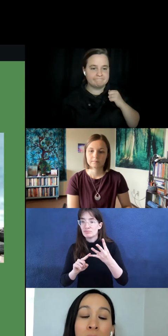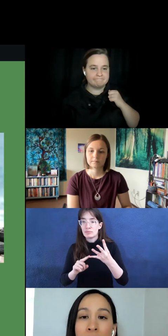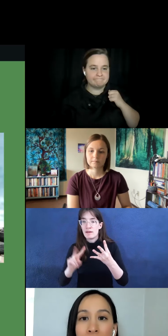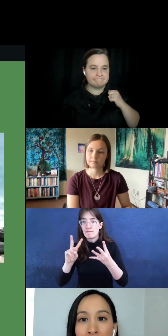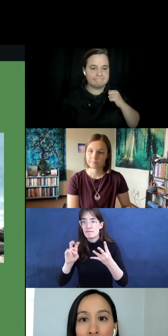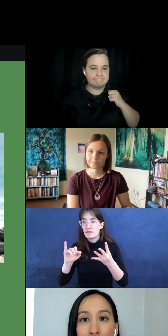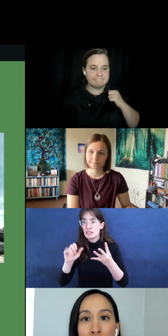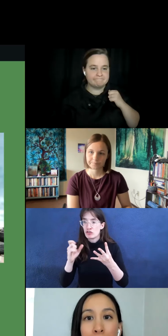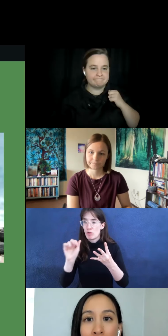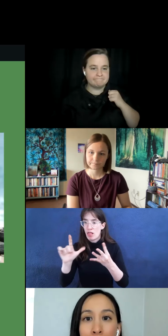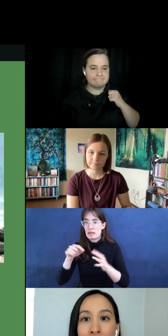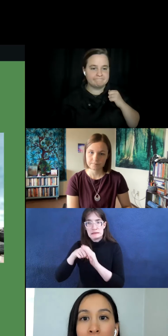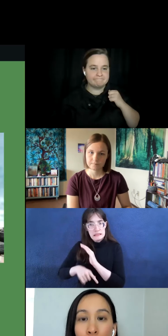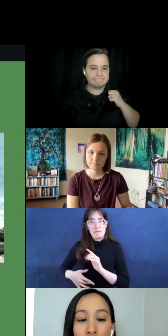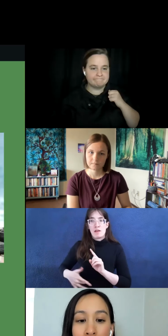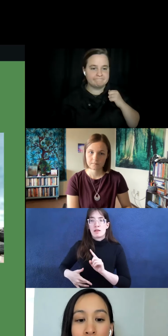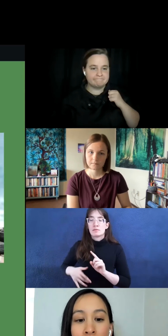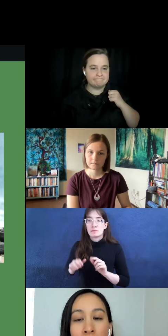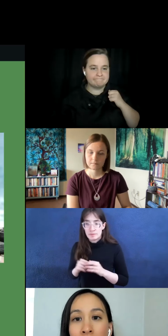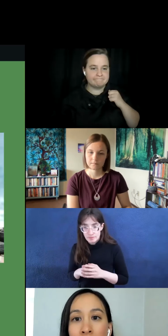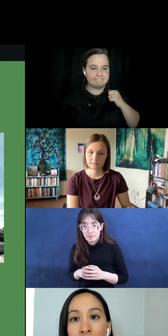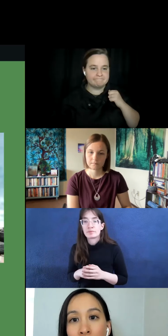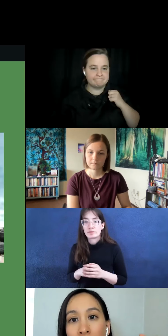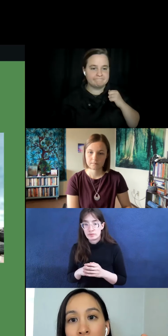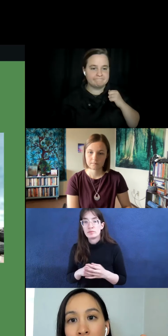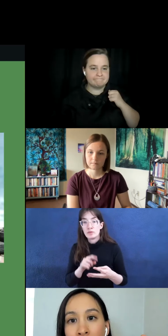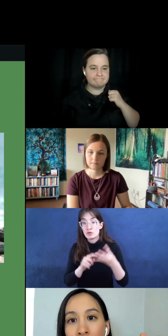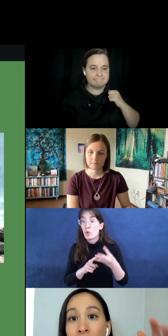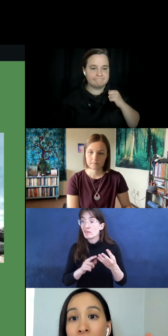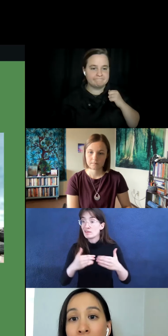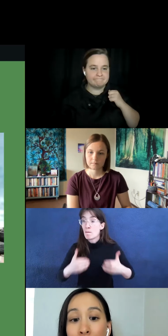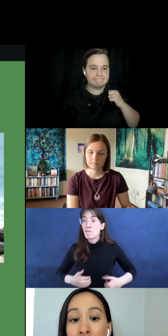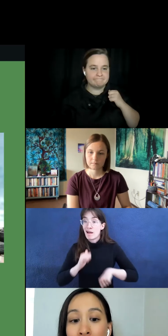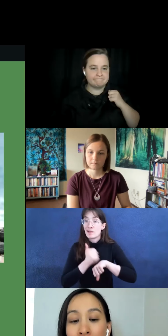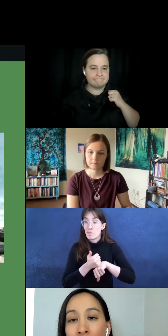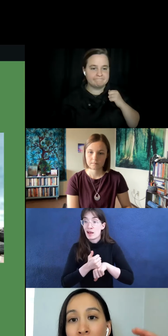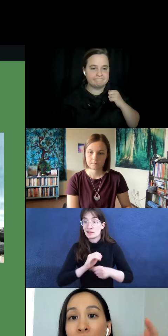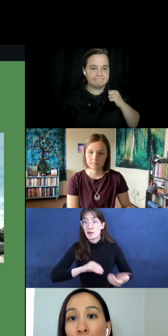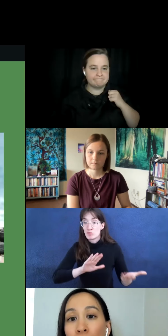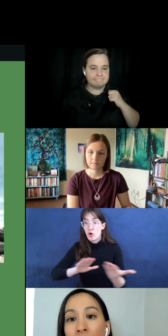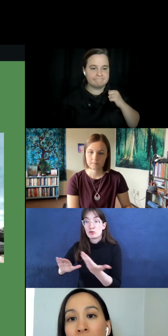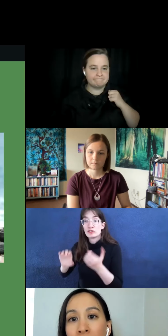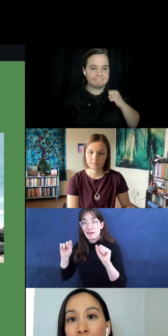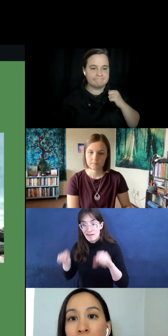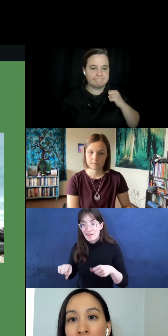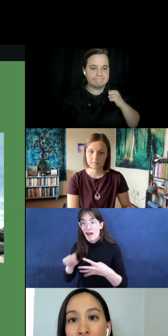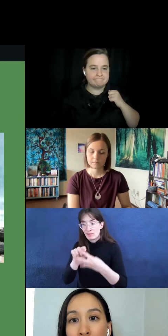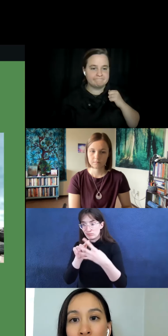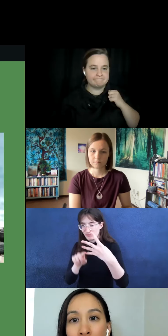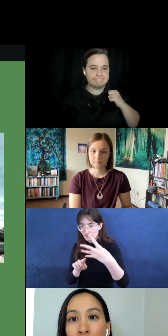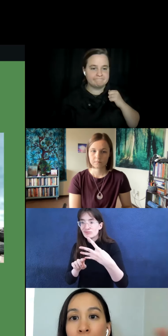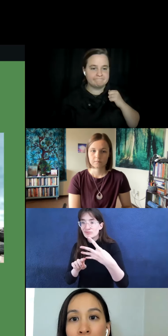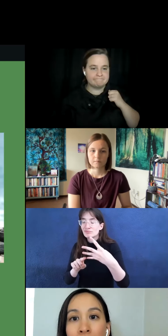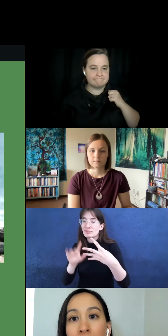So you can see how body-based approaches can interact or intercept these 4 different